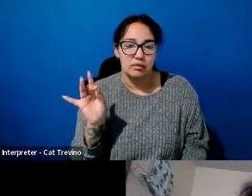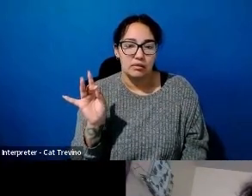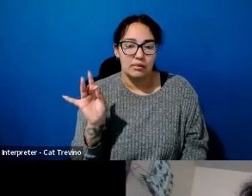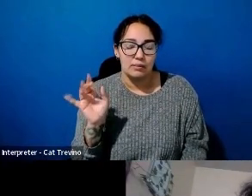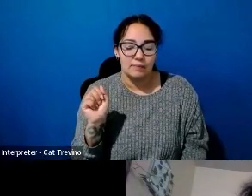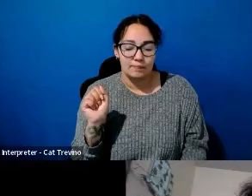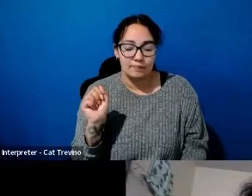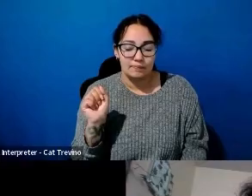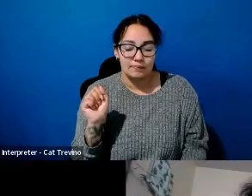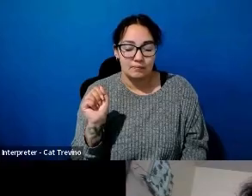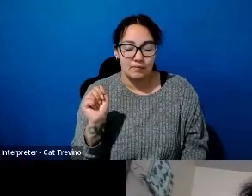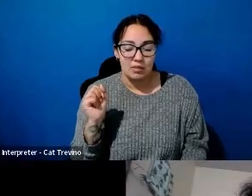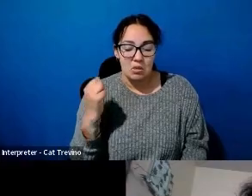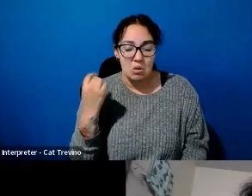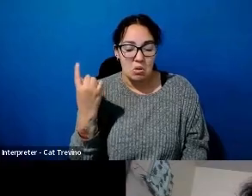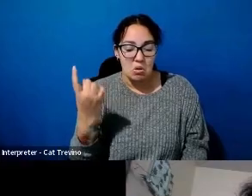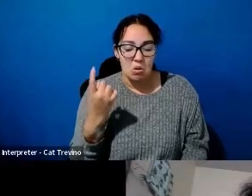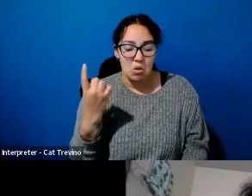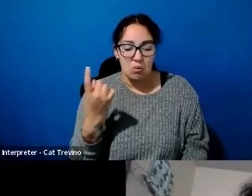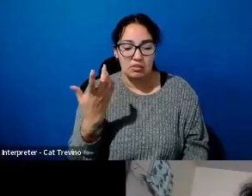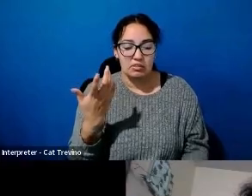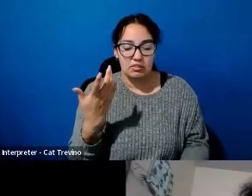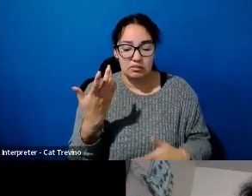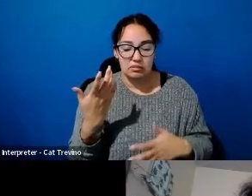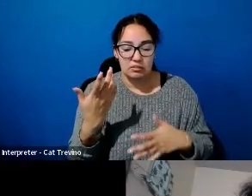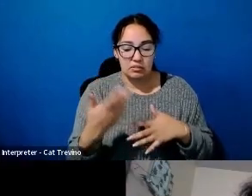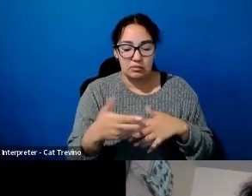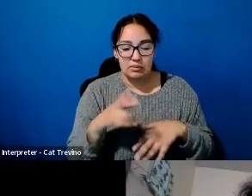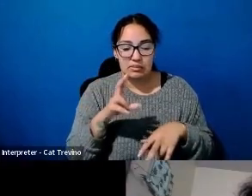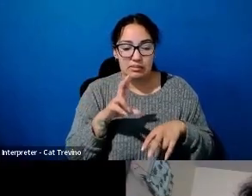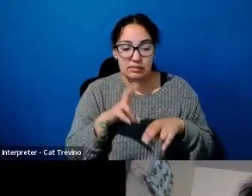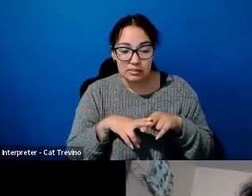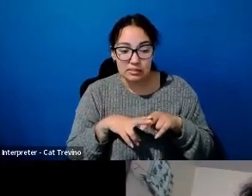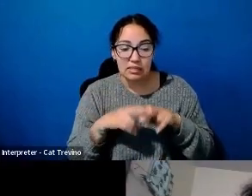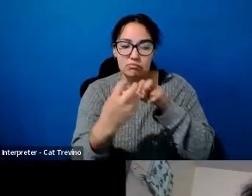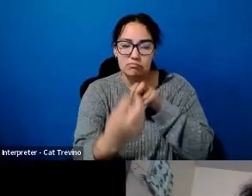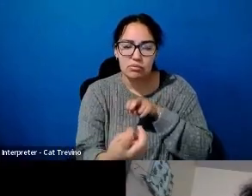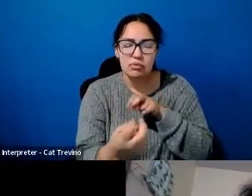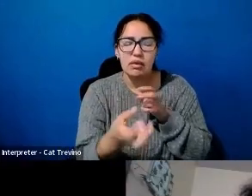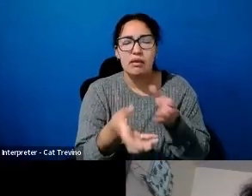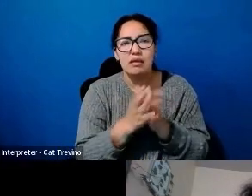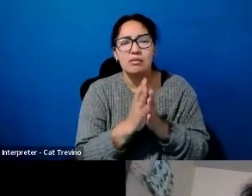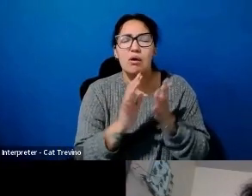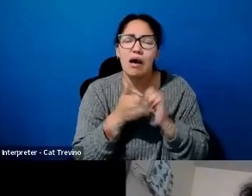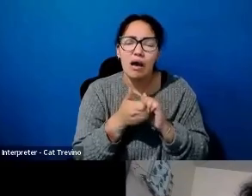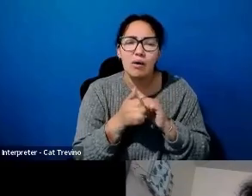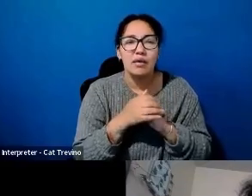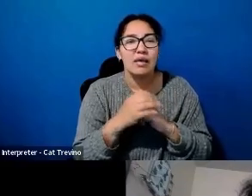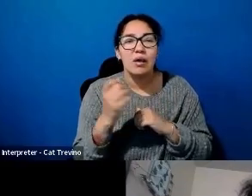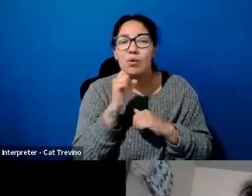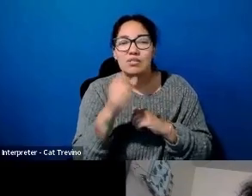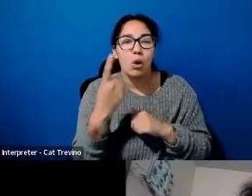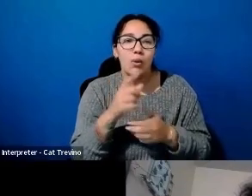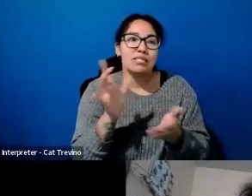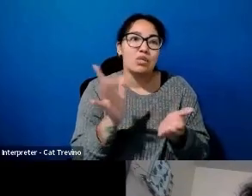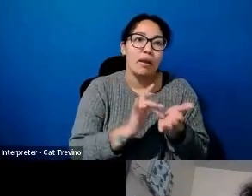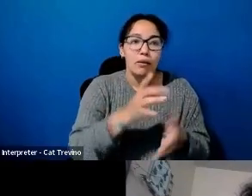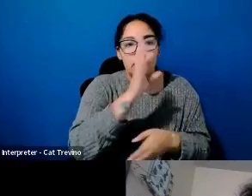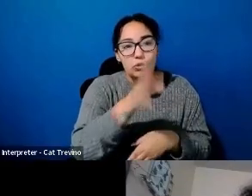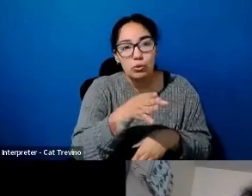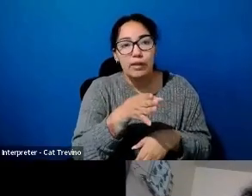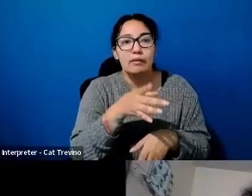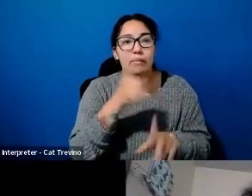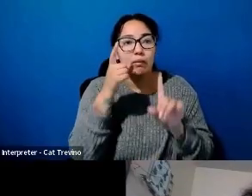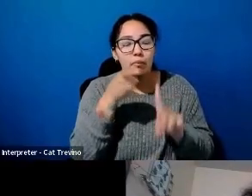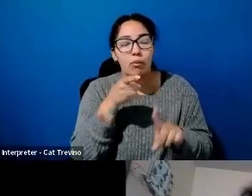They always would sit down with me and ask me how I'm doing. It was never always about medical stuff or